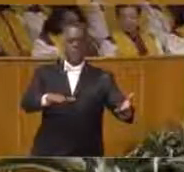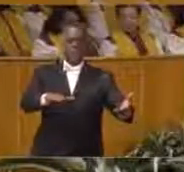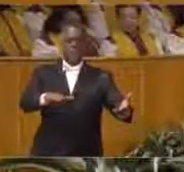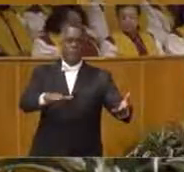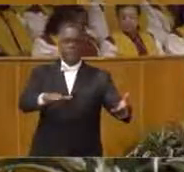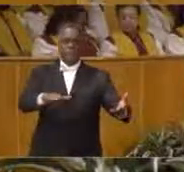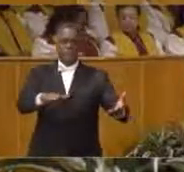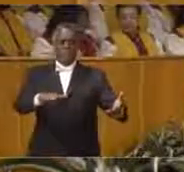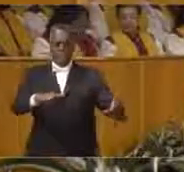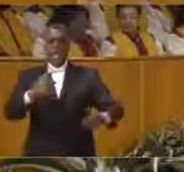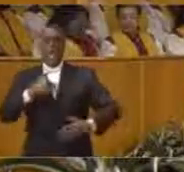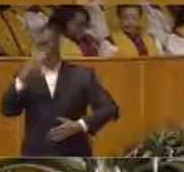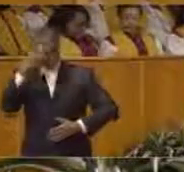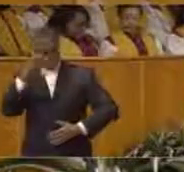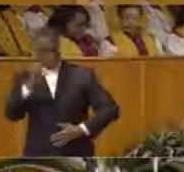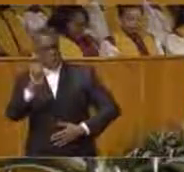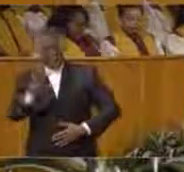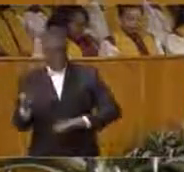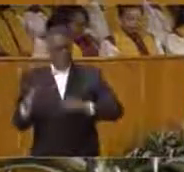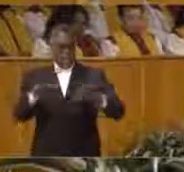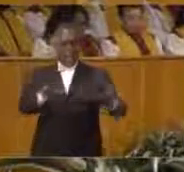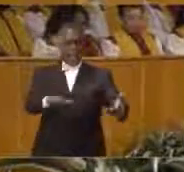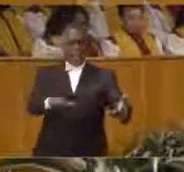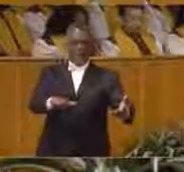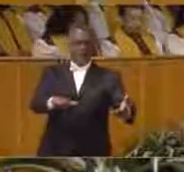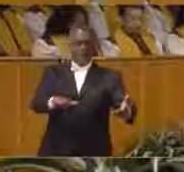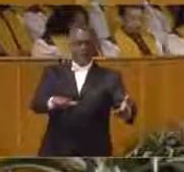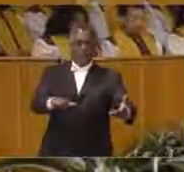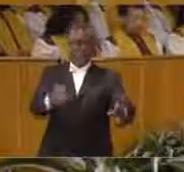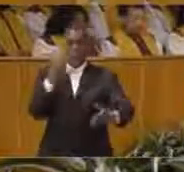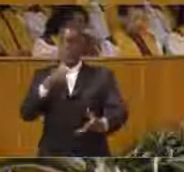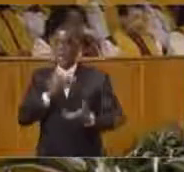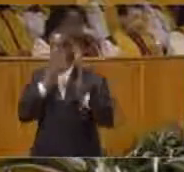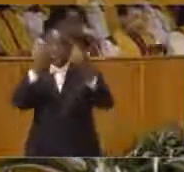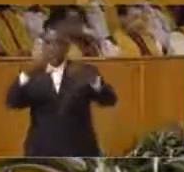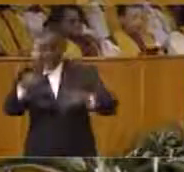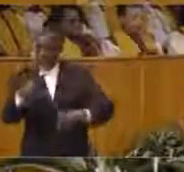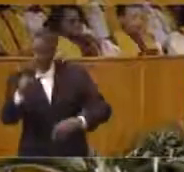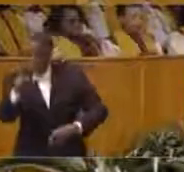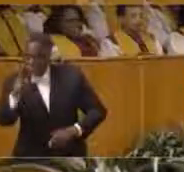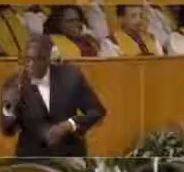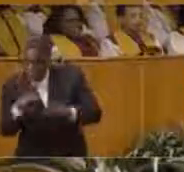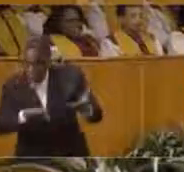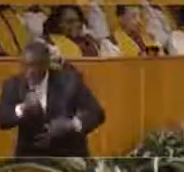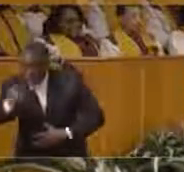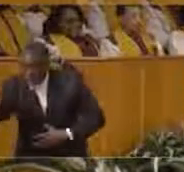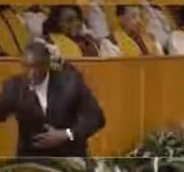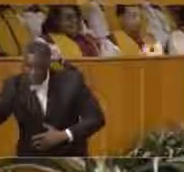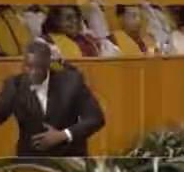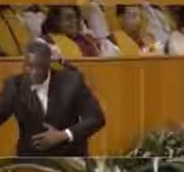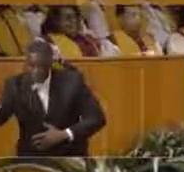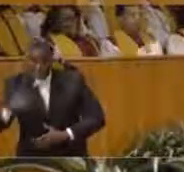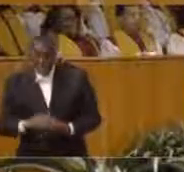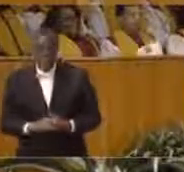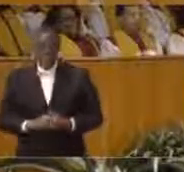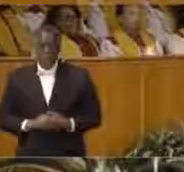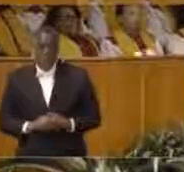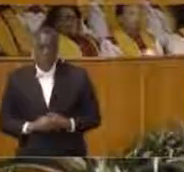And it'd get good to him, he'd say, I know he died. And if you wasn't hollering, he'd say, didn't he die?